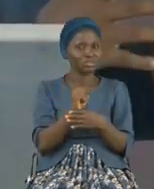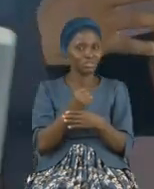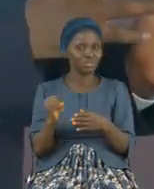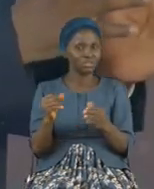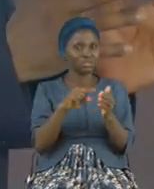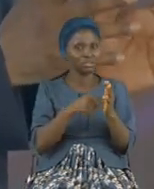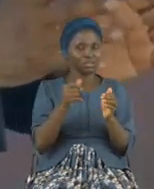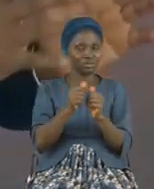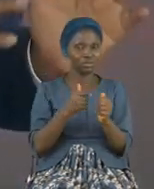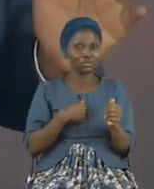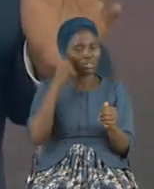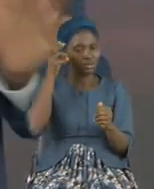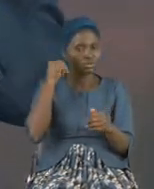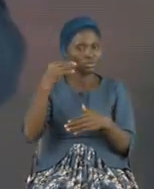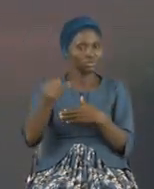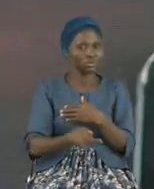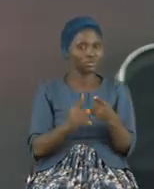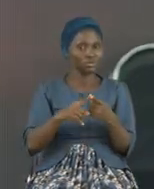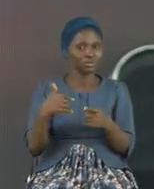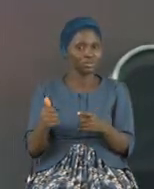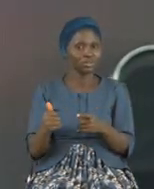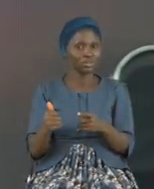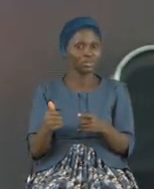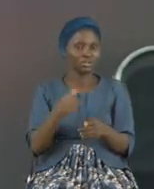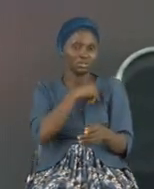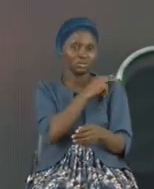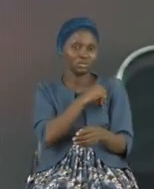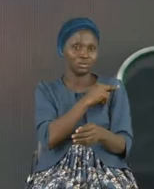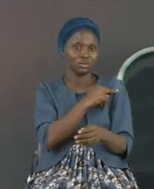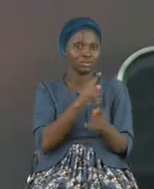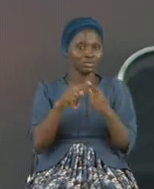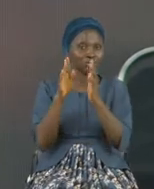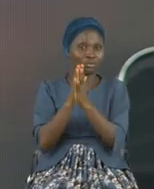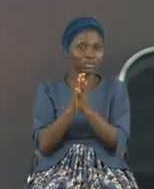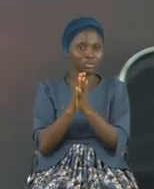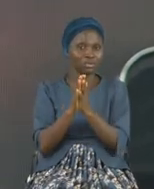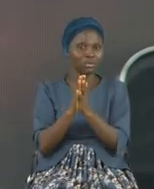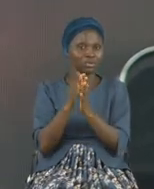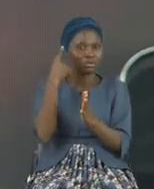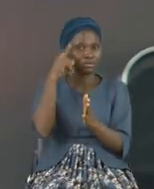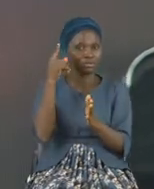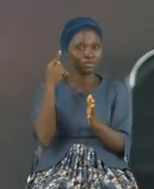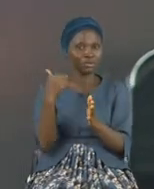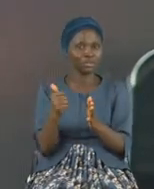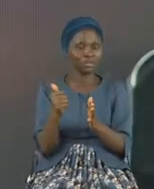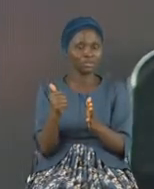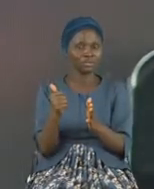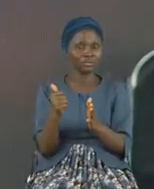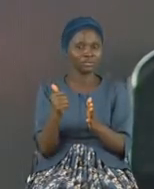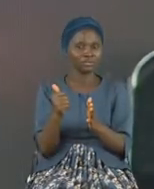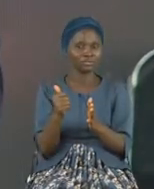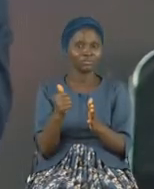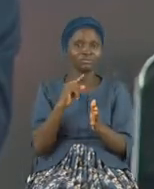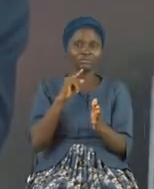invited to an hospital to pray for a dearly